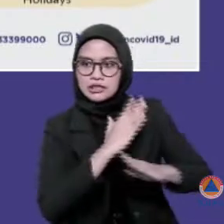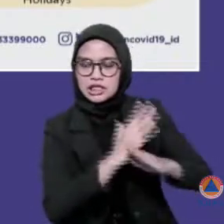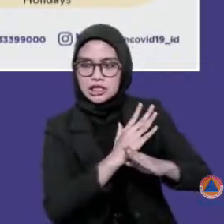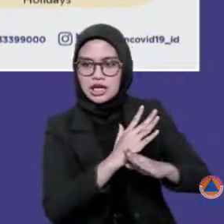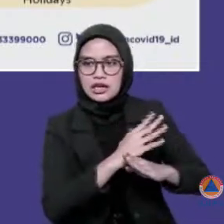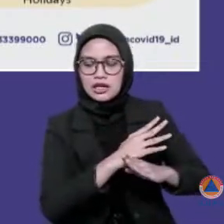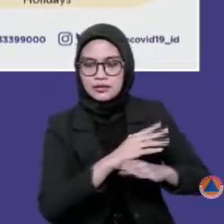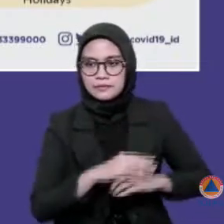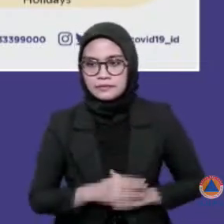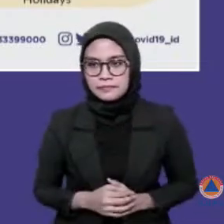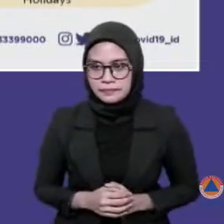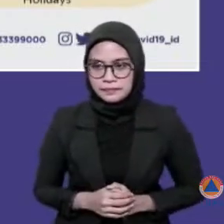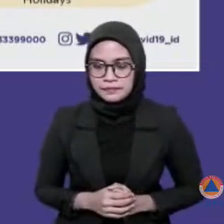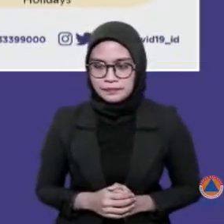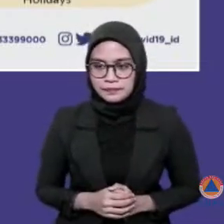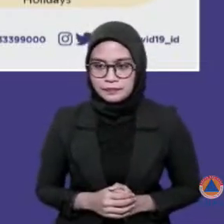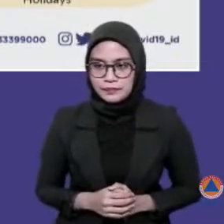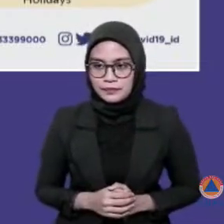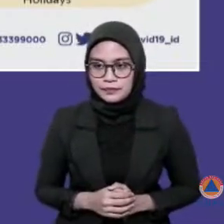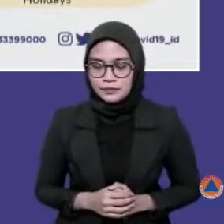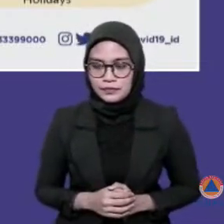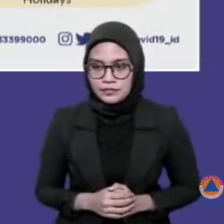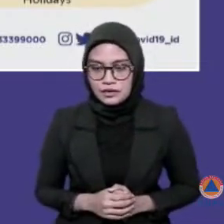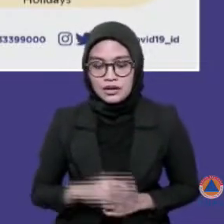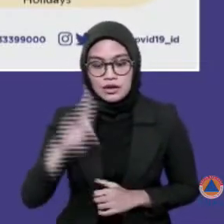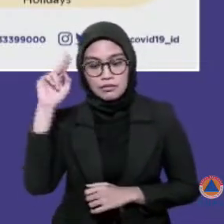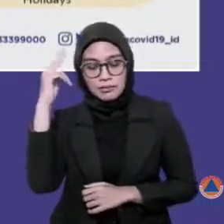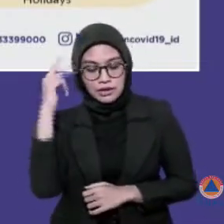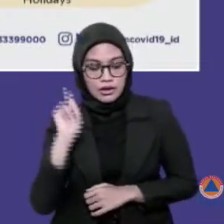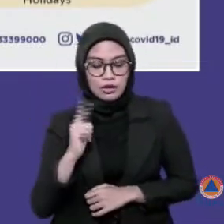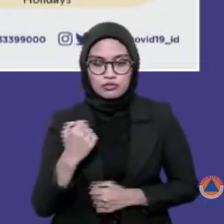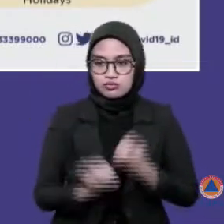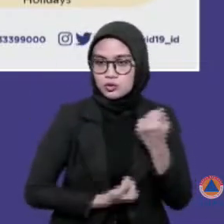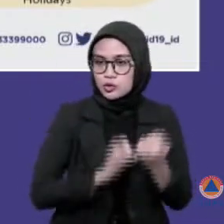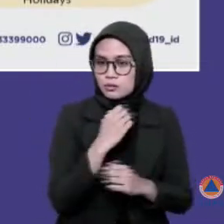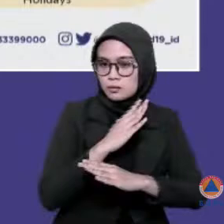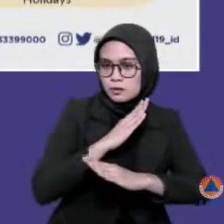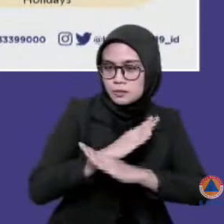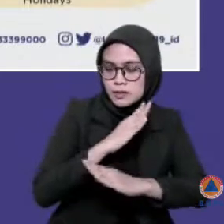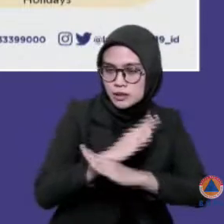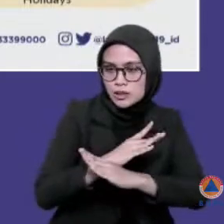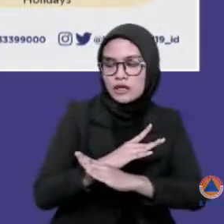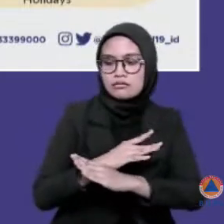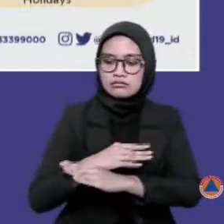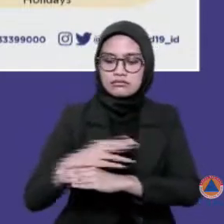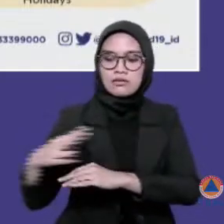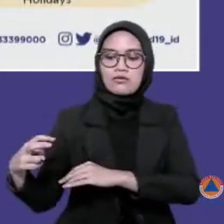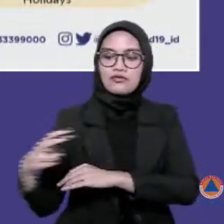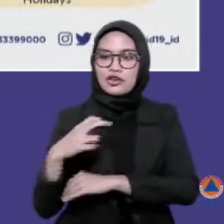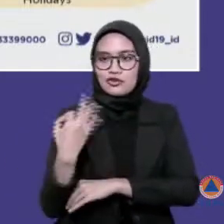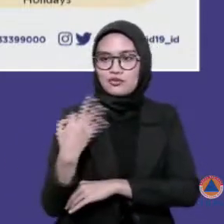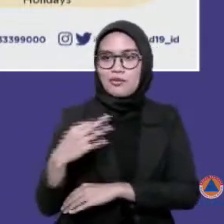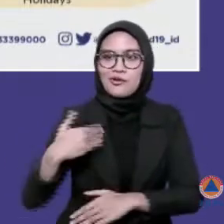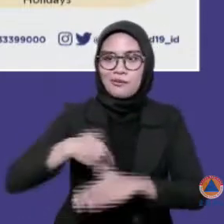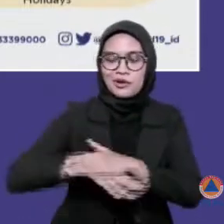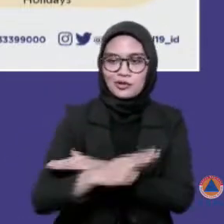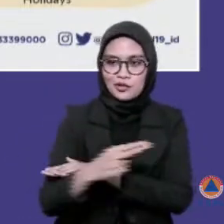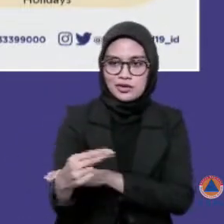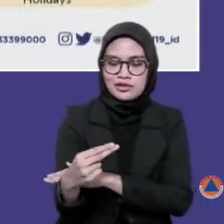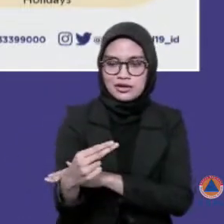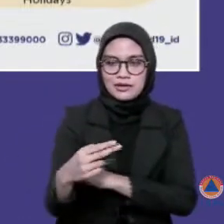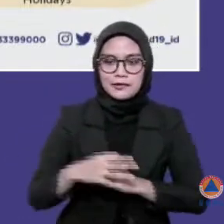the Indonesian government also anticipates an increase in cases due to the importation of cases and variants